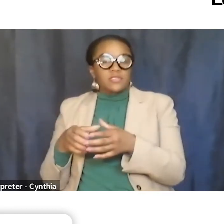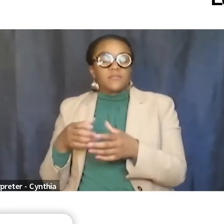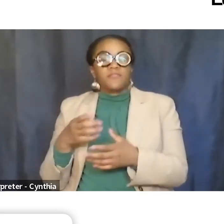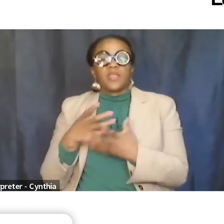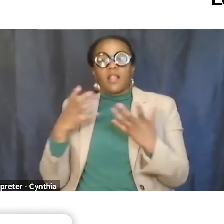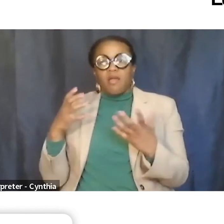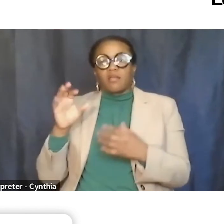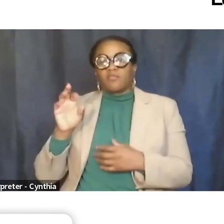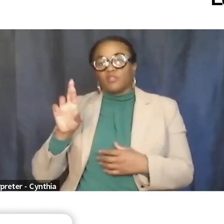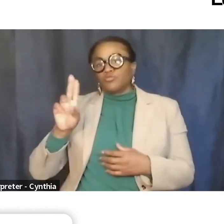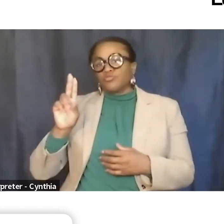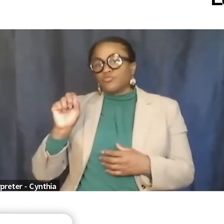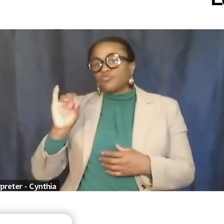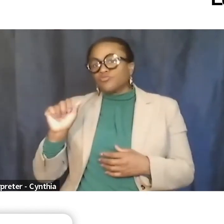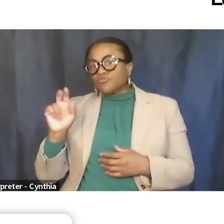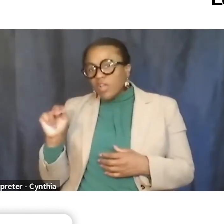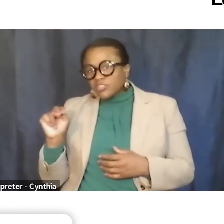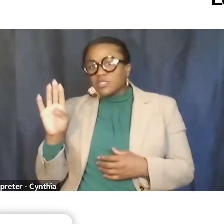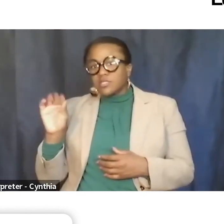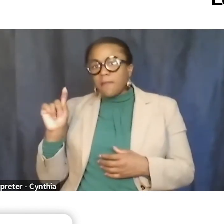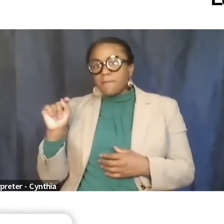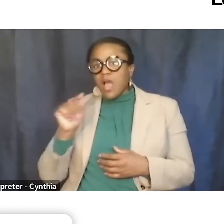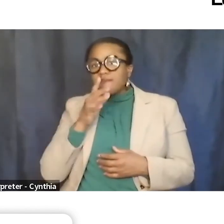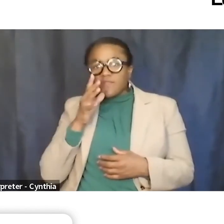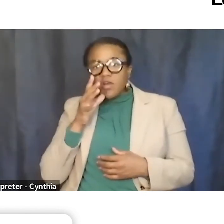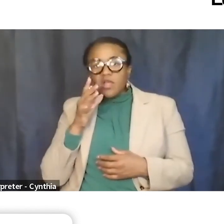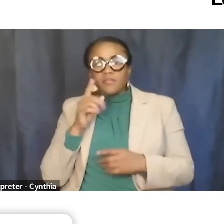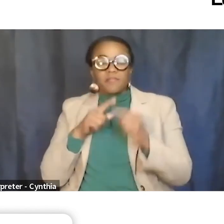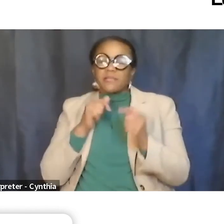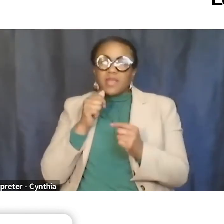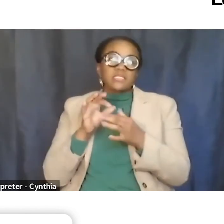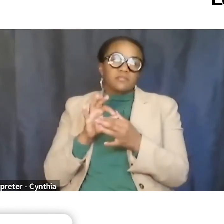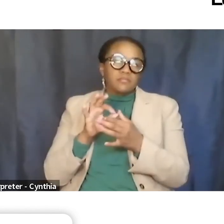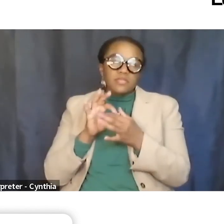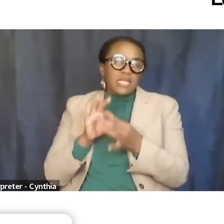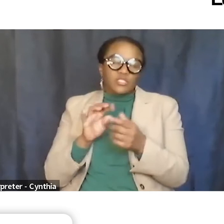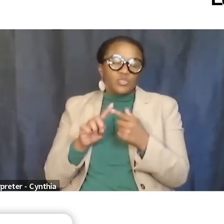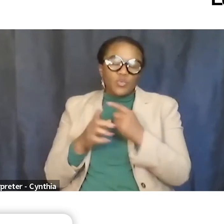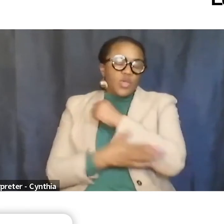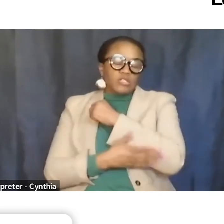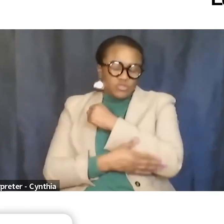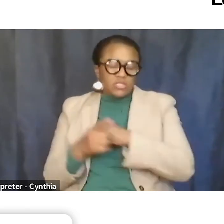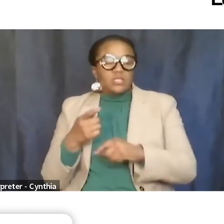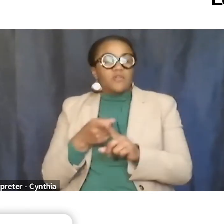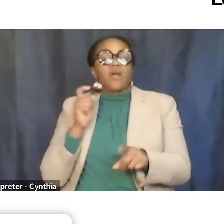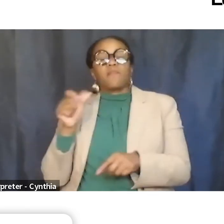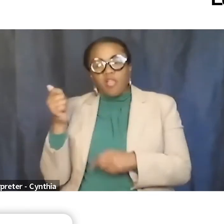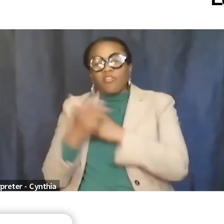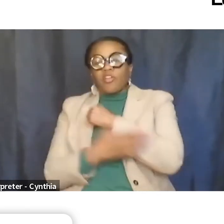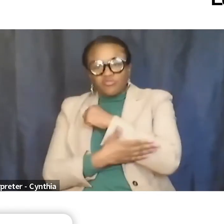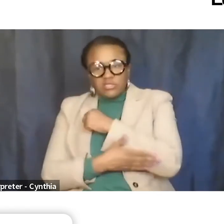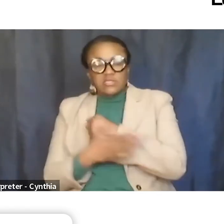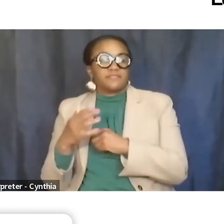Russian bot farms, a lot of, well, let me not use countries, but bot farms from other countries and